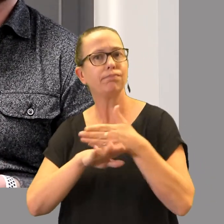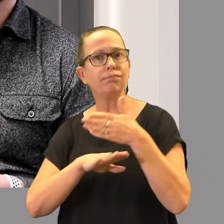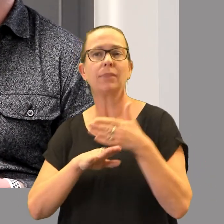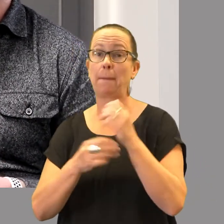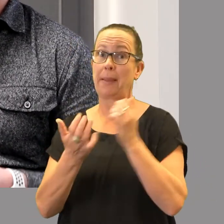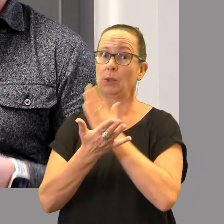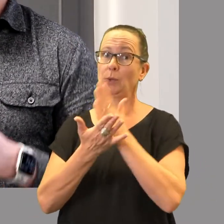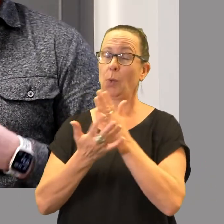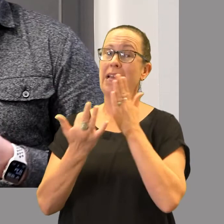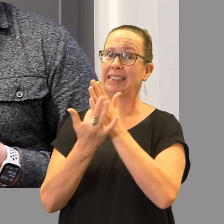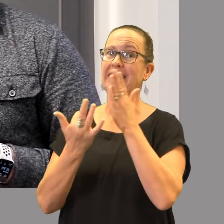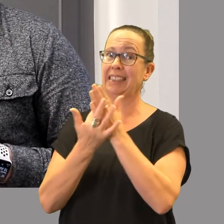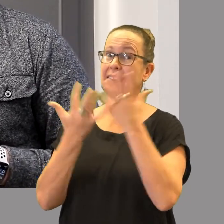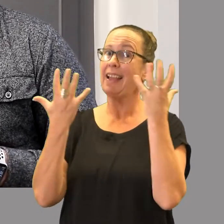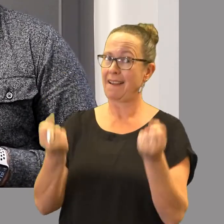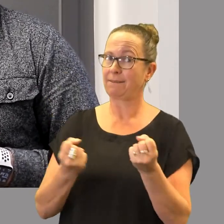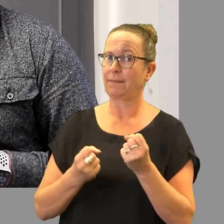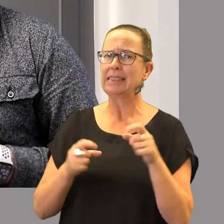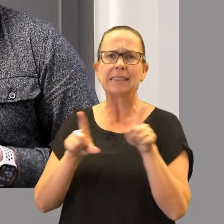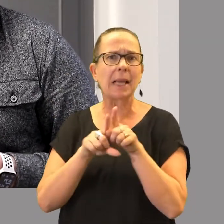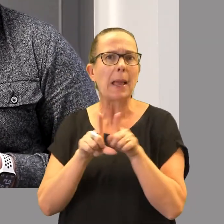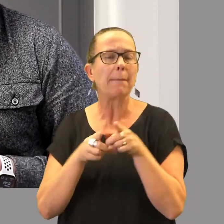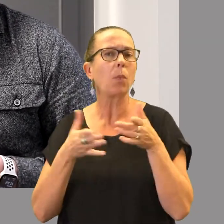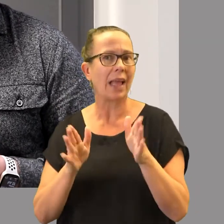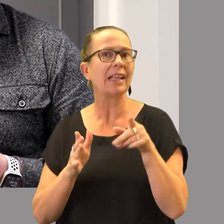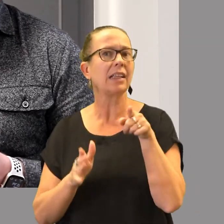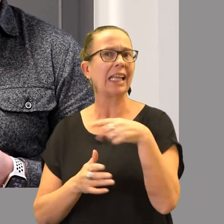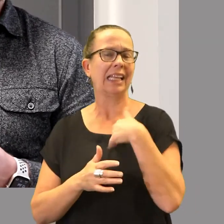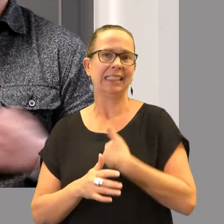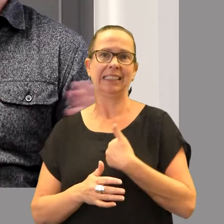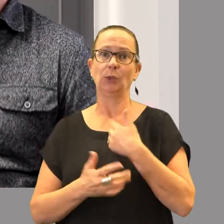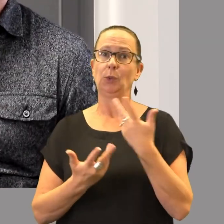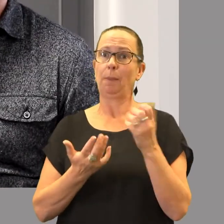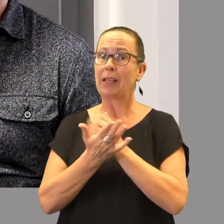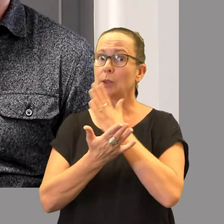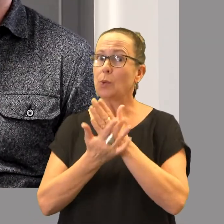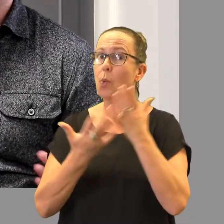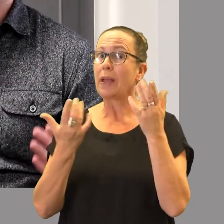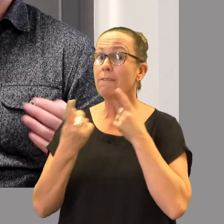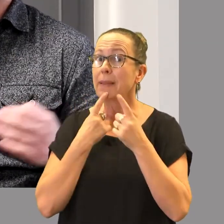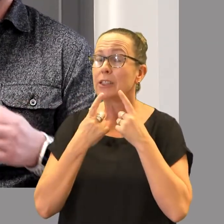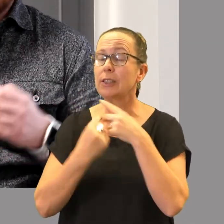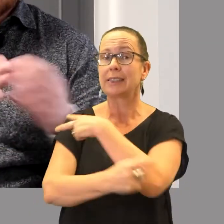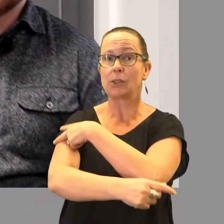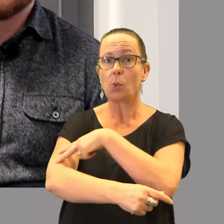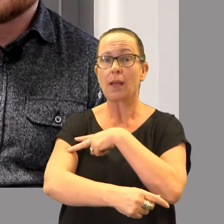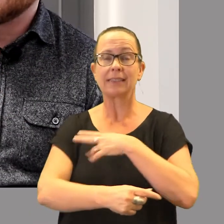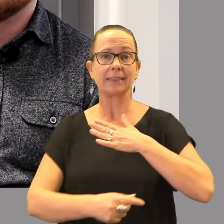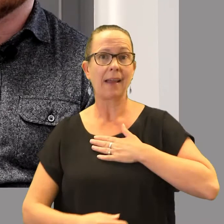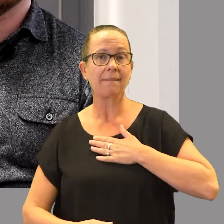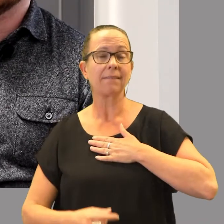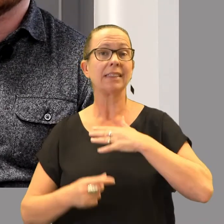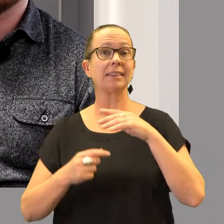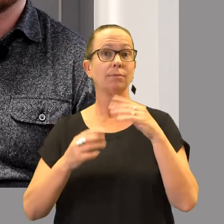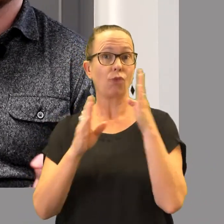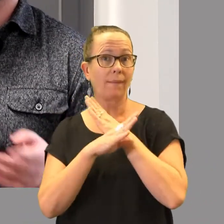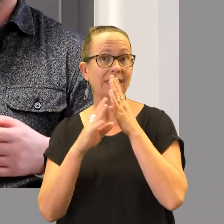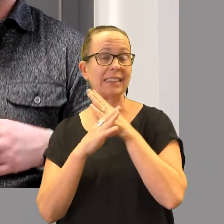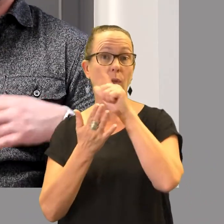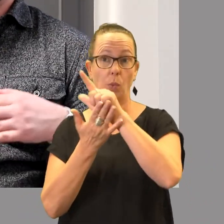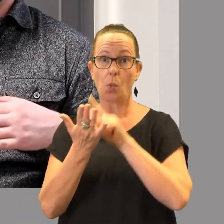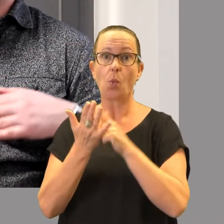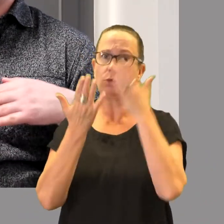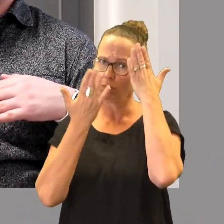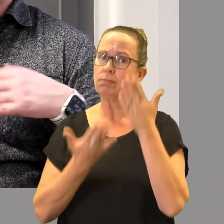things accessible. In the same way it takes constant effort to make information secure and to respect privacy